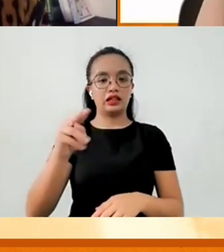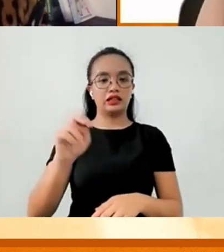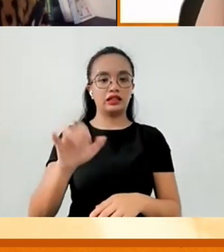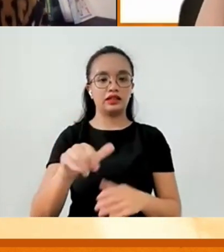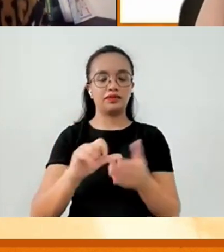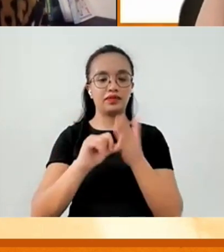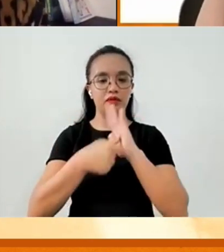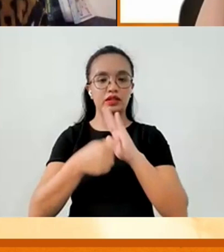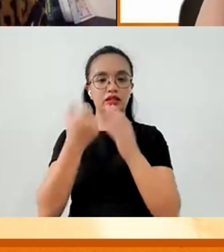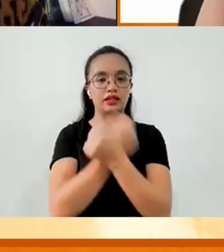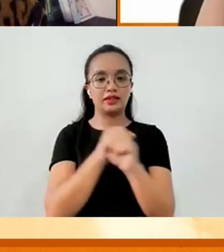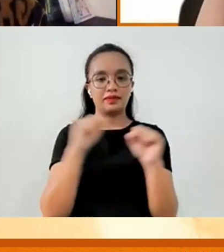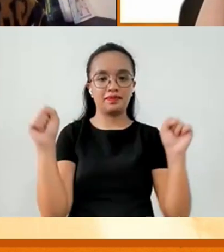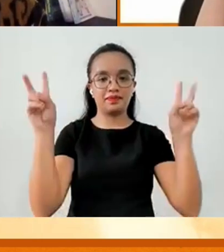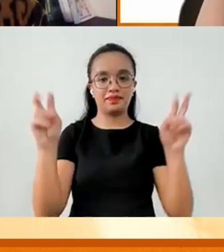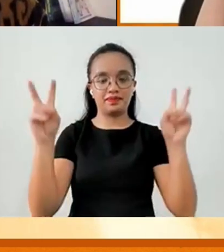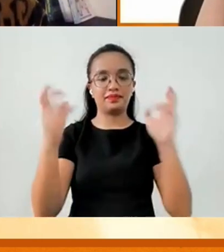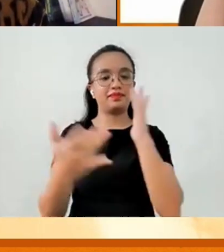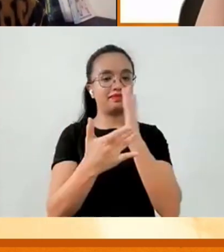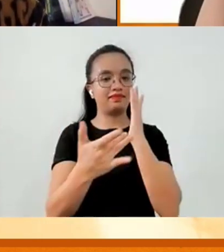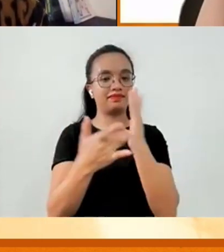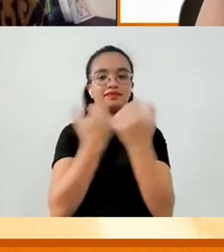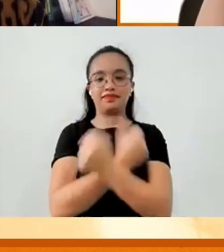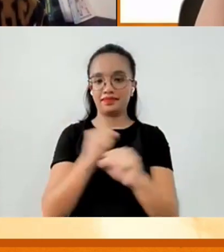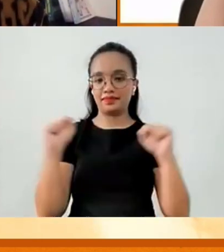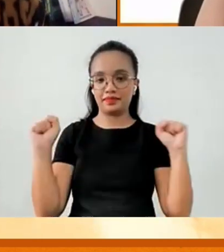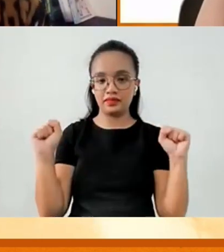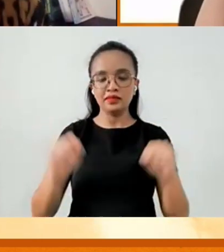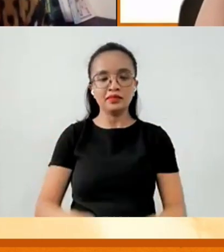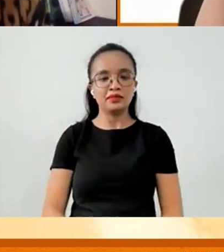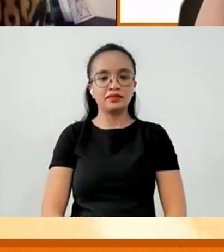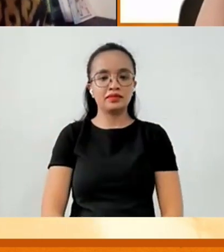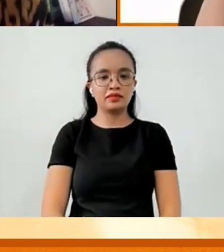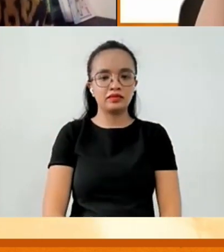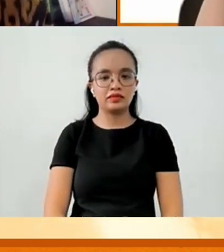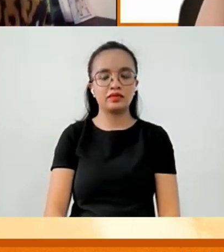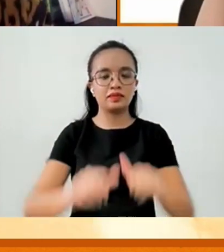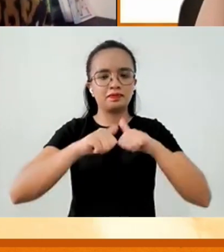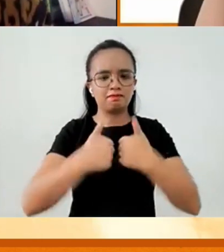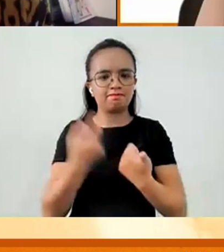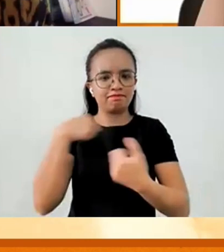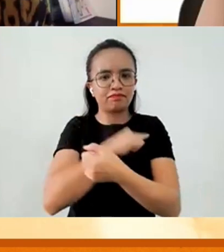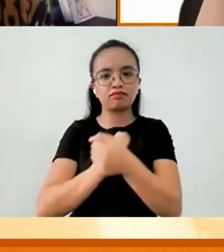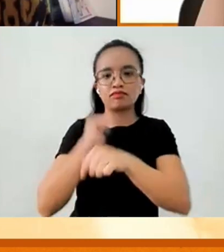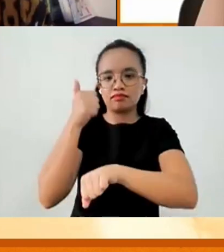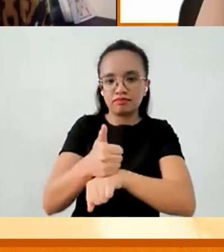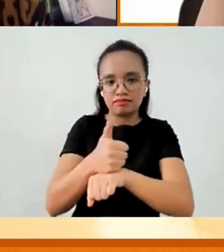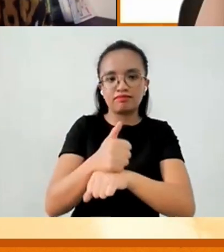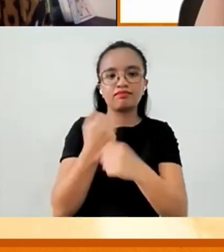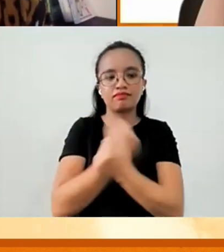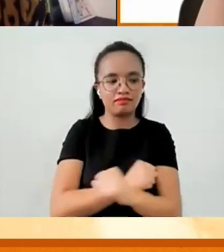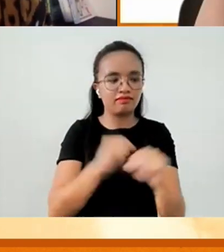the importance of what we call digital safety as well. So and how do we establish digital